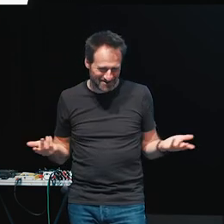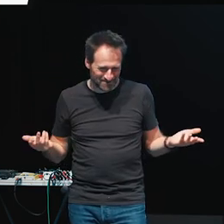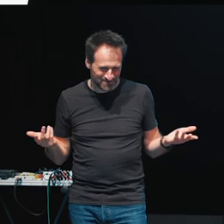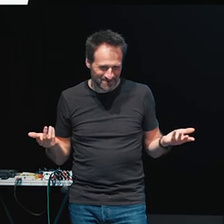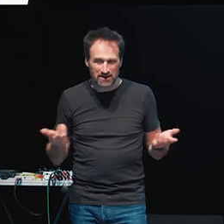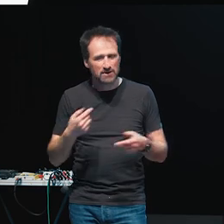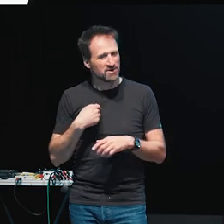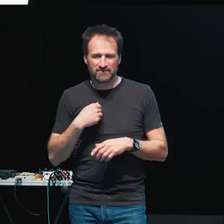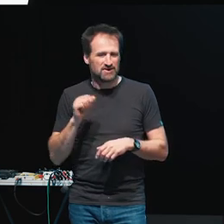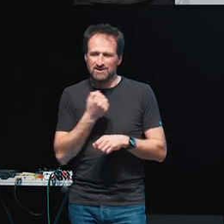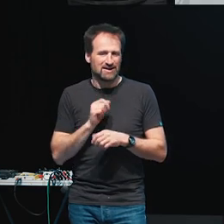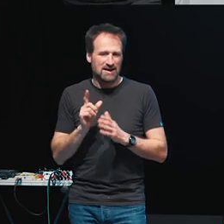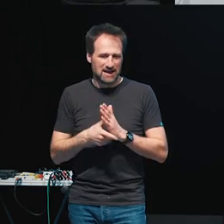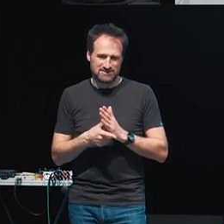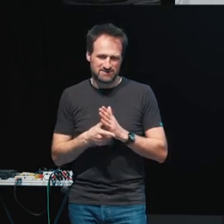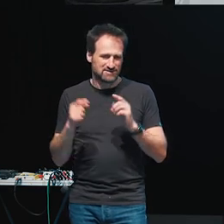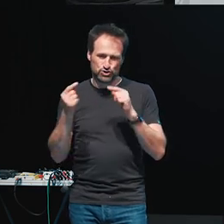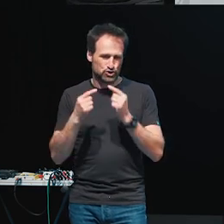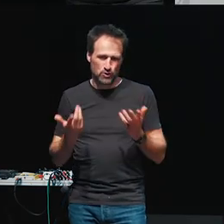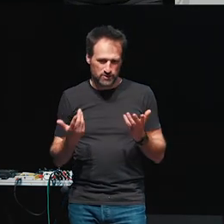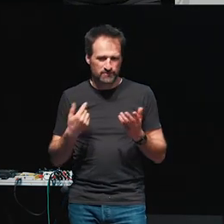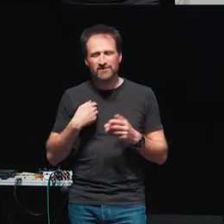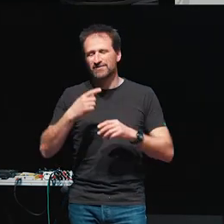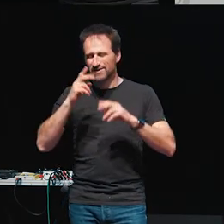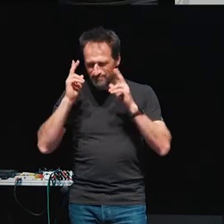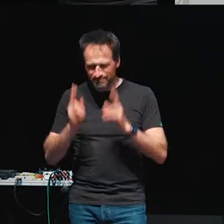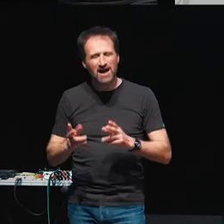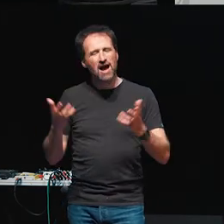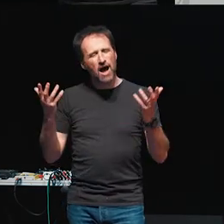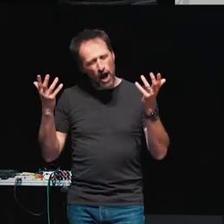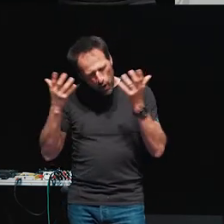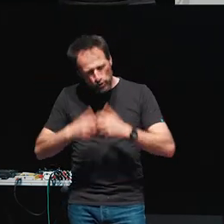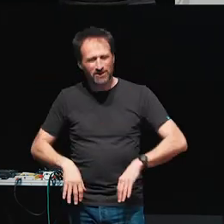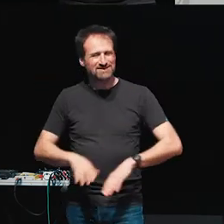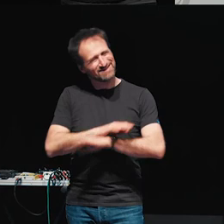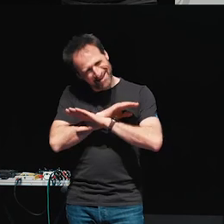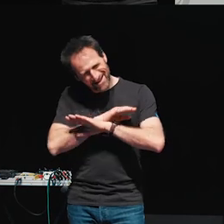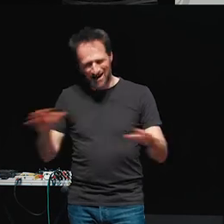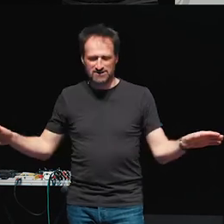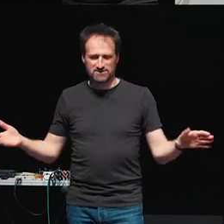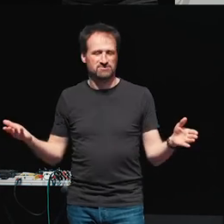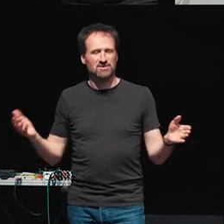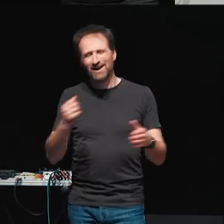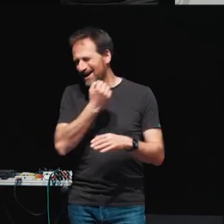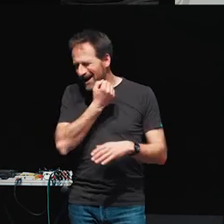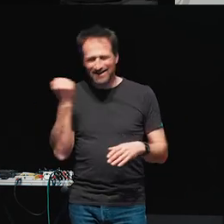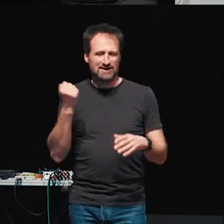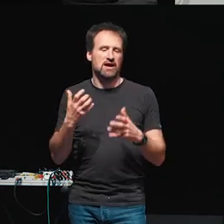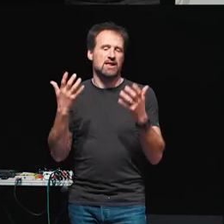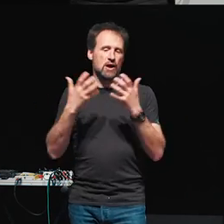we discovered is we just need to automate absolutely everything. Radical automation is our